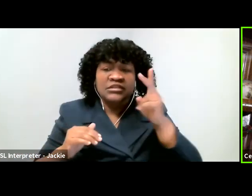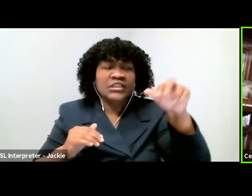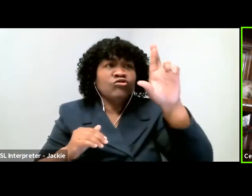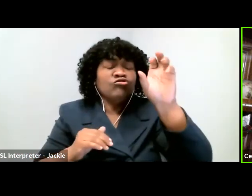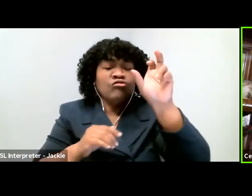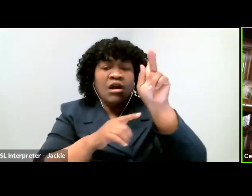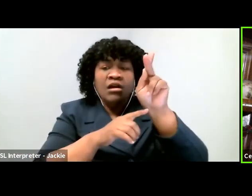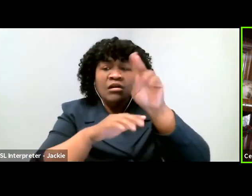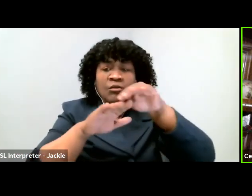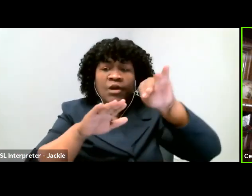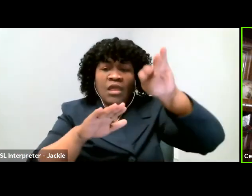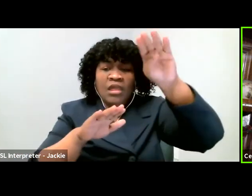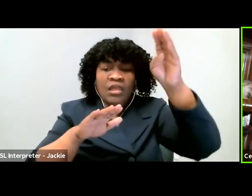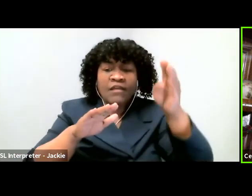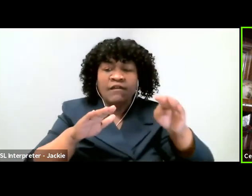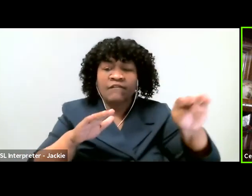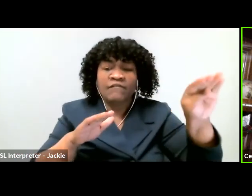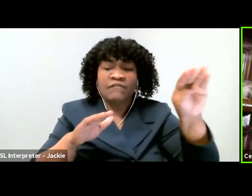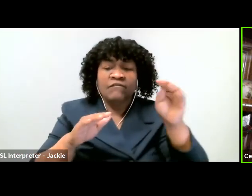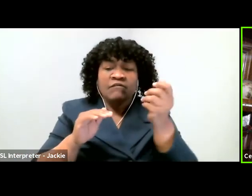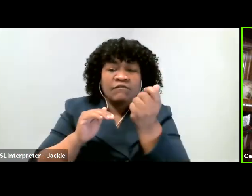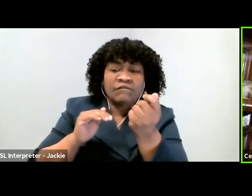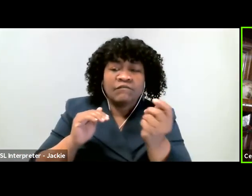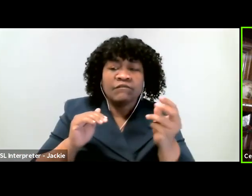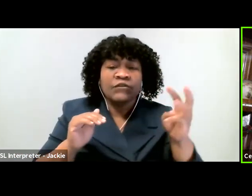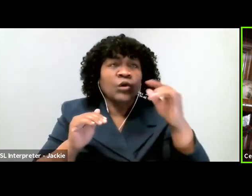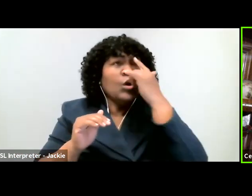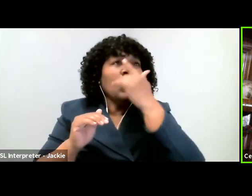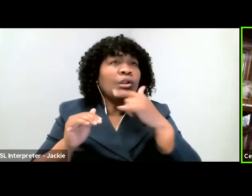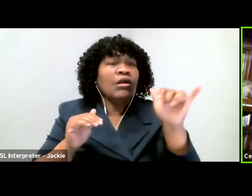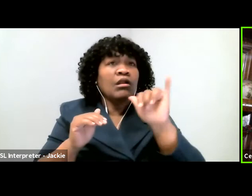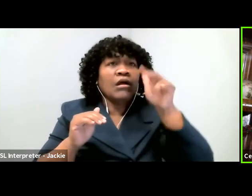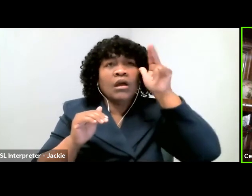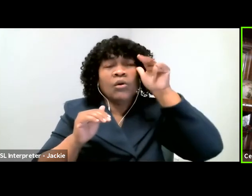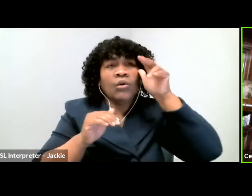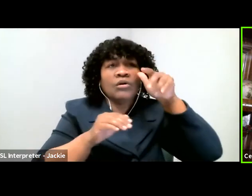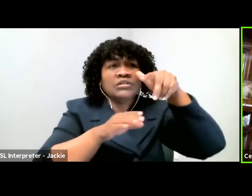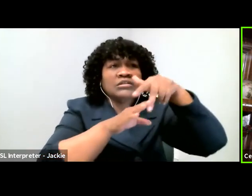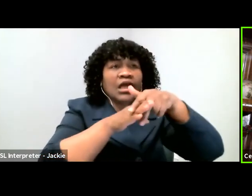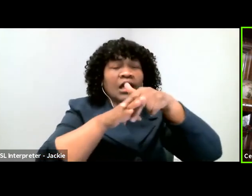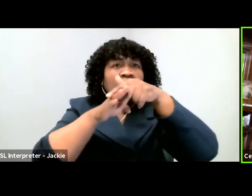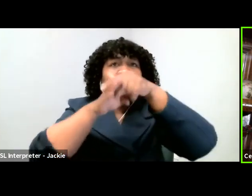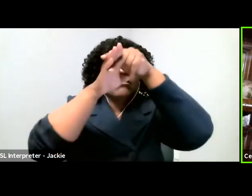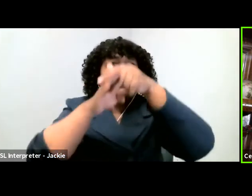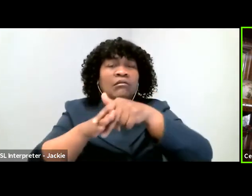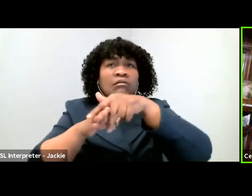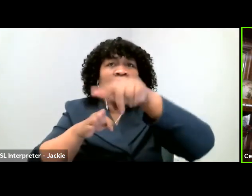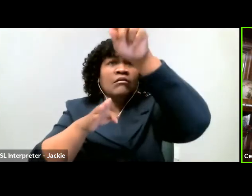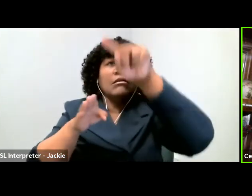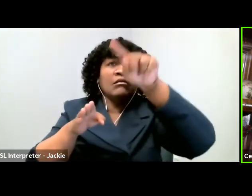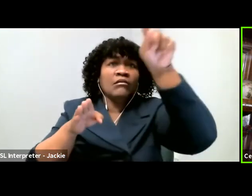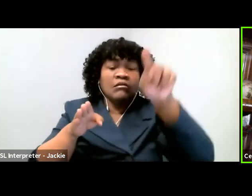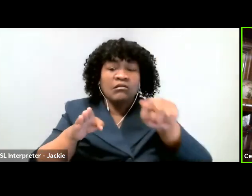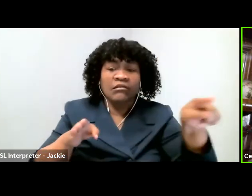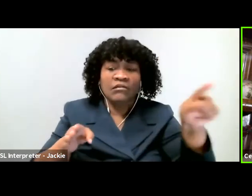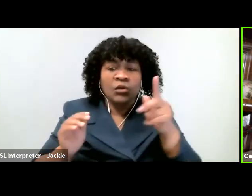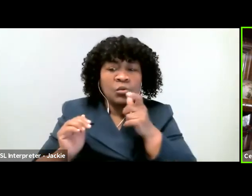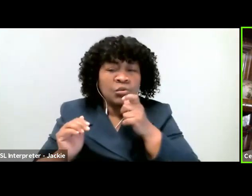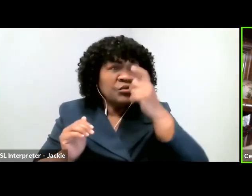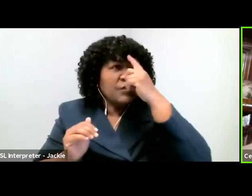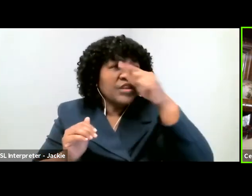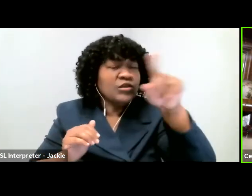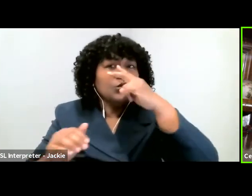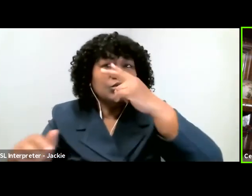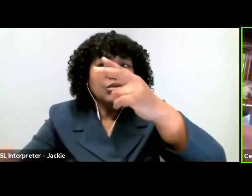in wave-like patterns. There's often as not a fat saddle between the ridges. Who do you think you